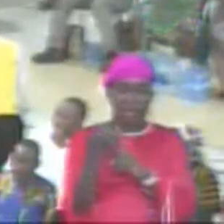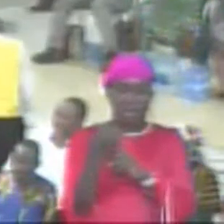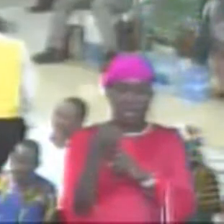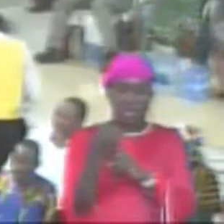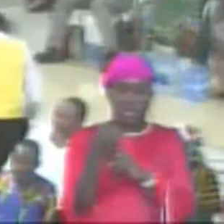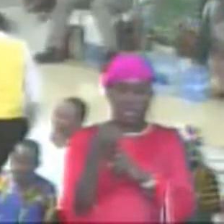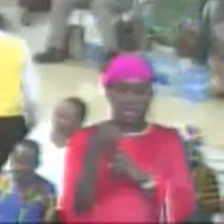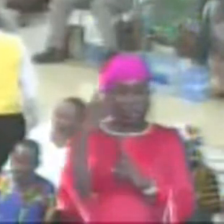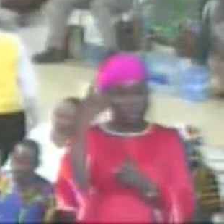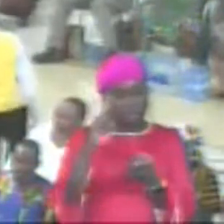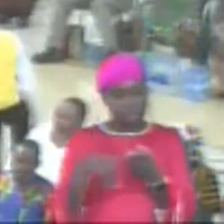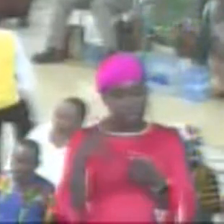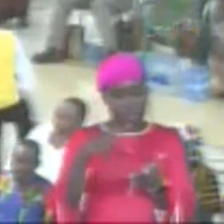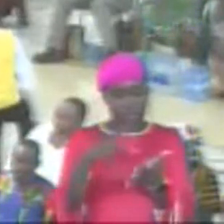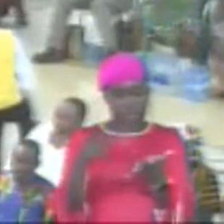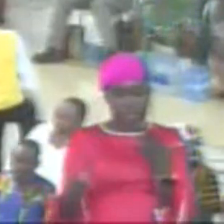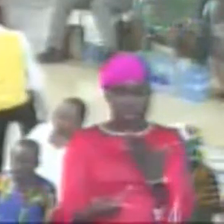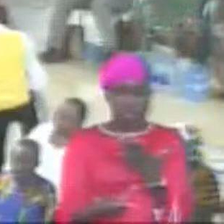meeting.